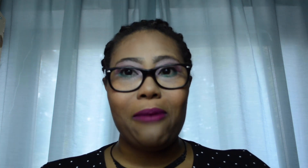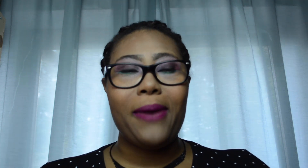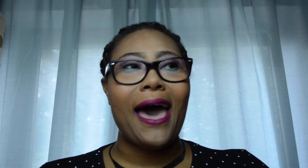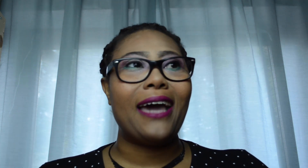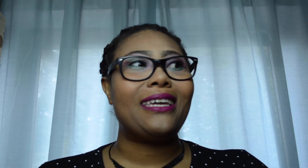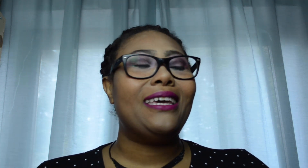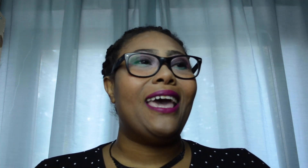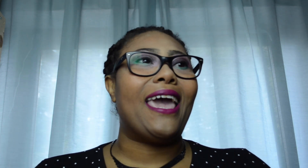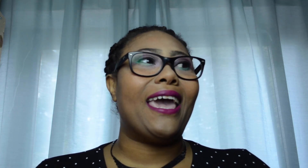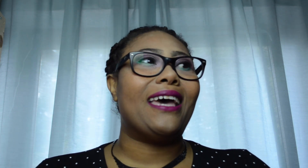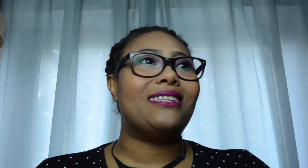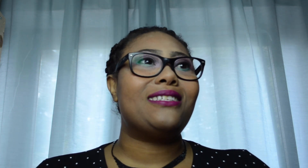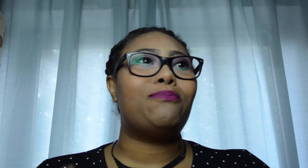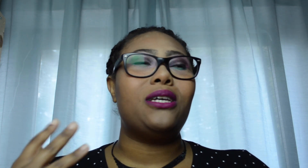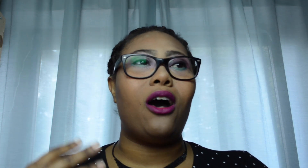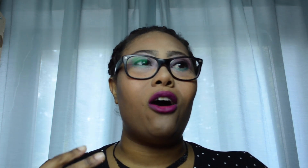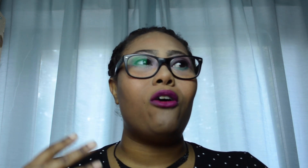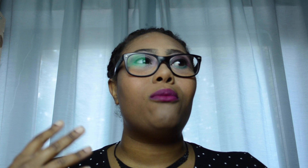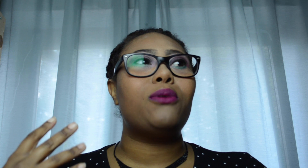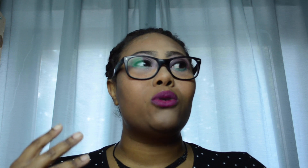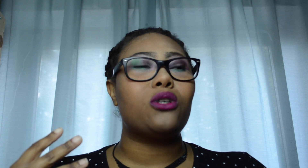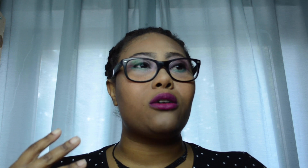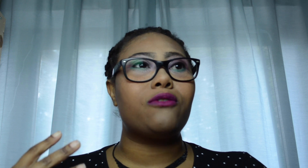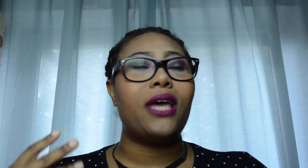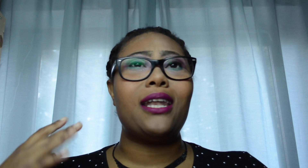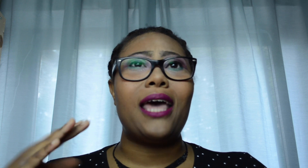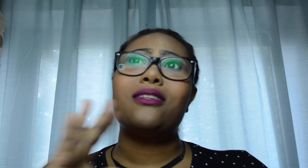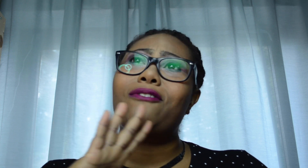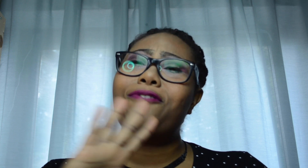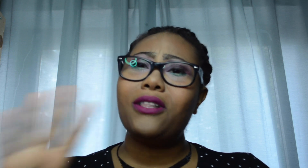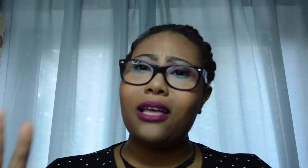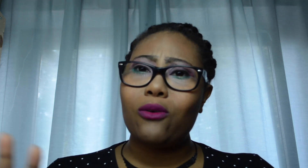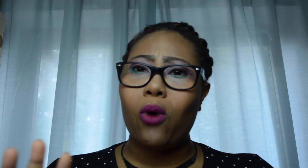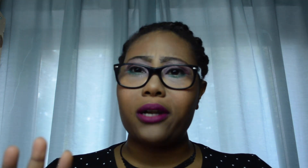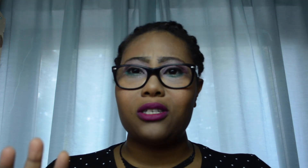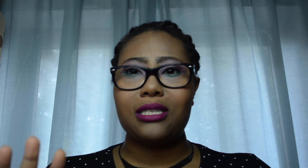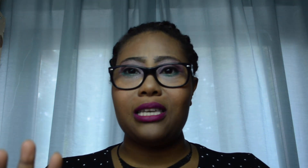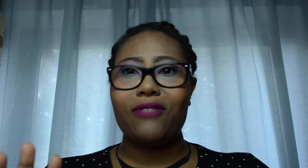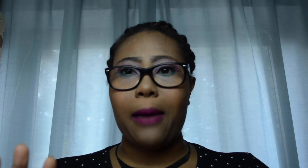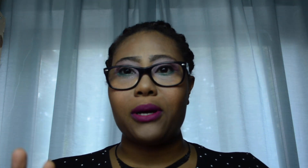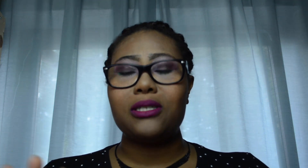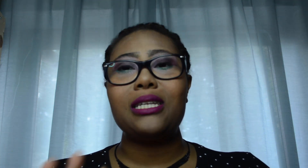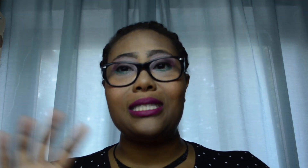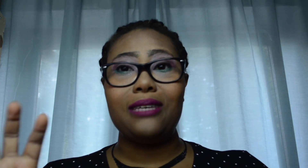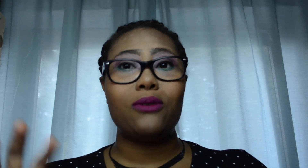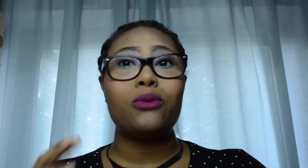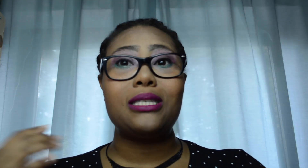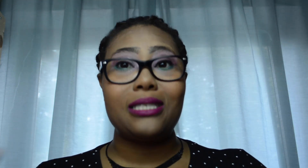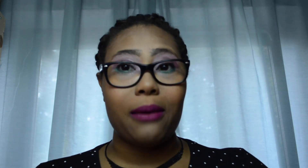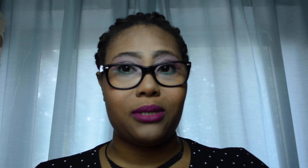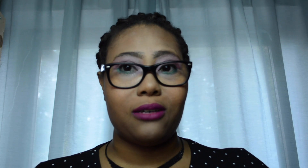a step back and be calm, be reserved, and fill out the waters to see if that person is